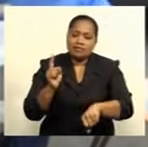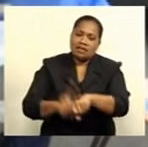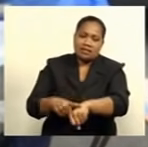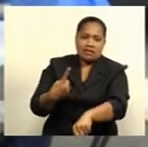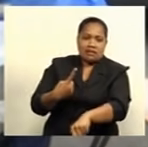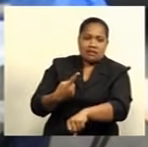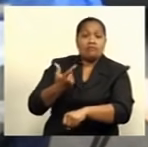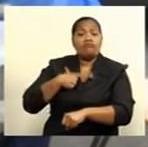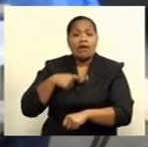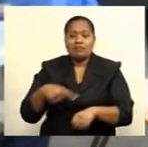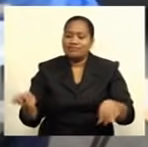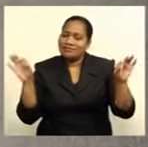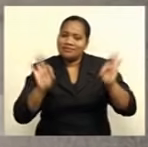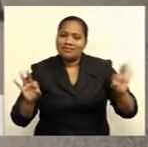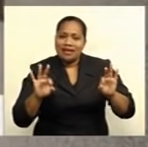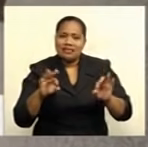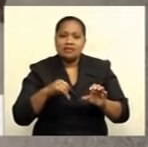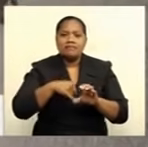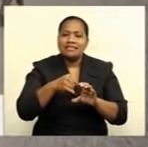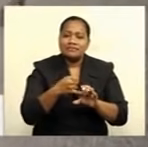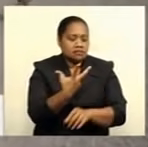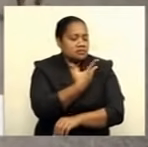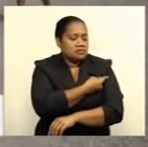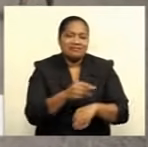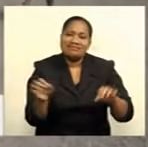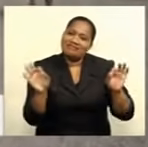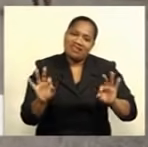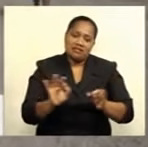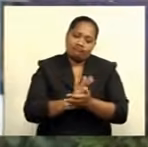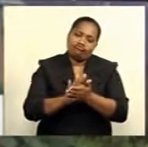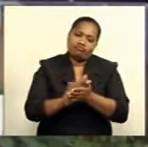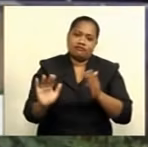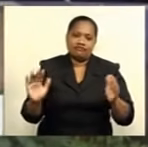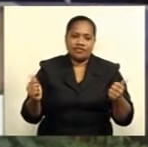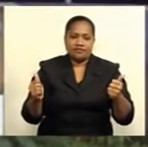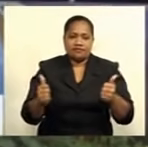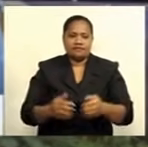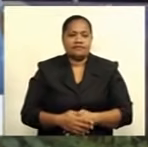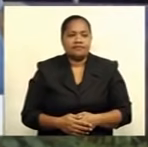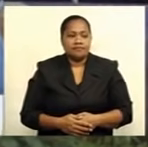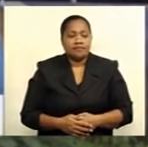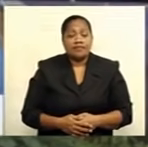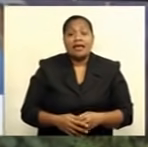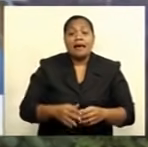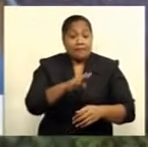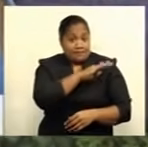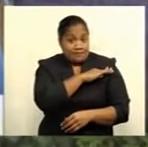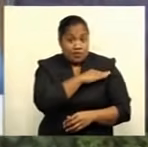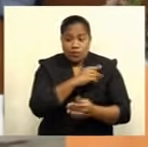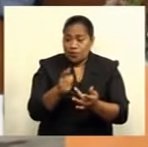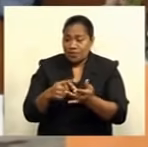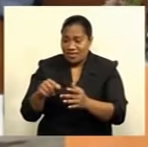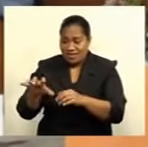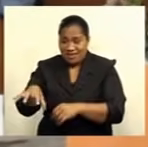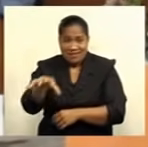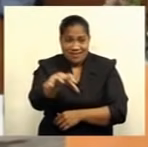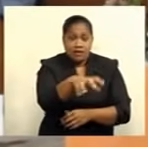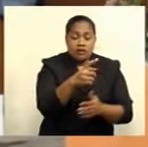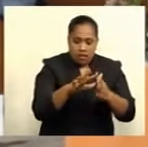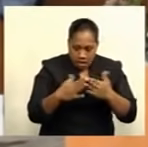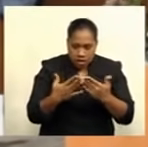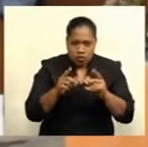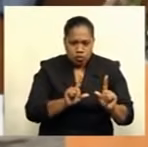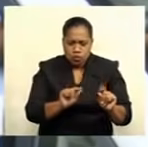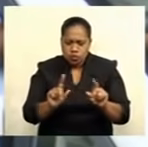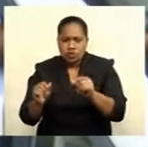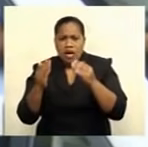there are no more vaccines available. Bainimarama says the Health Ministry, together with other government agencies, are carrying out robust awareness